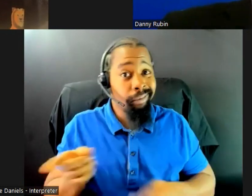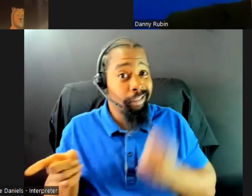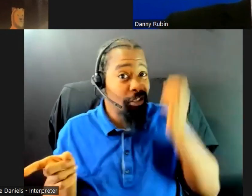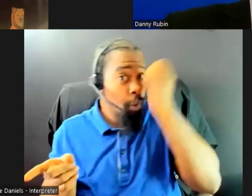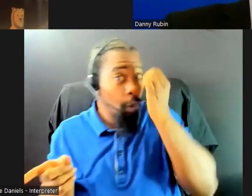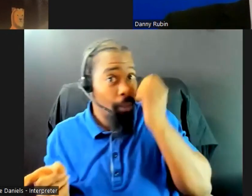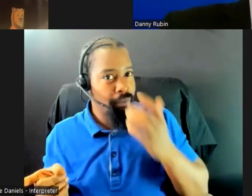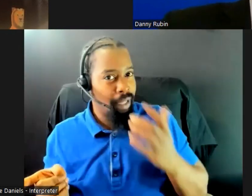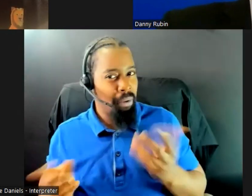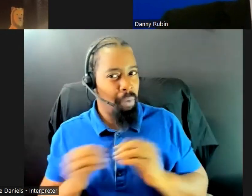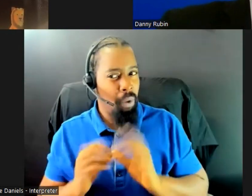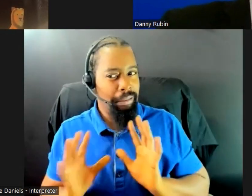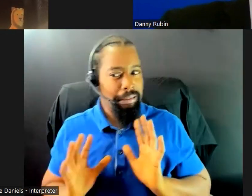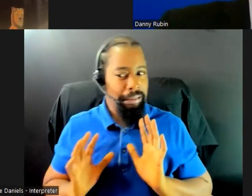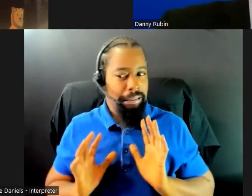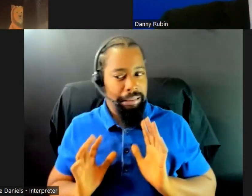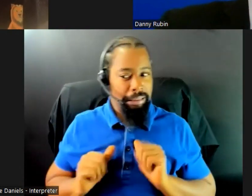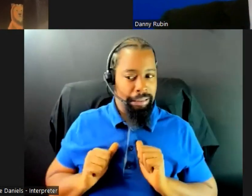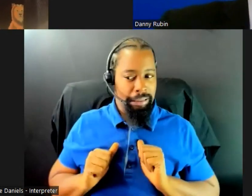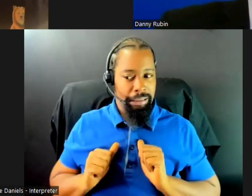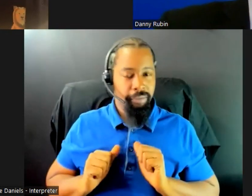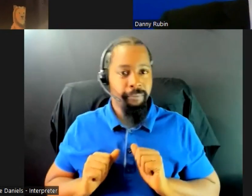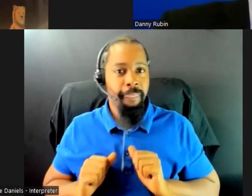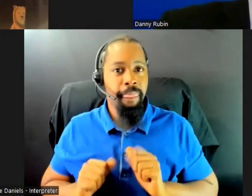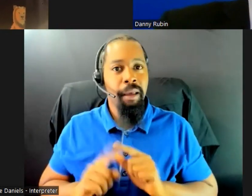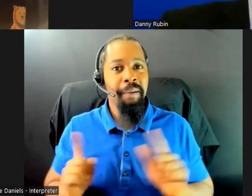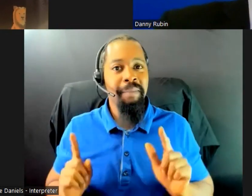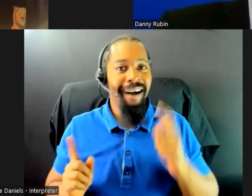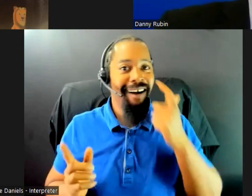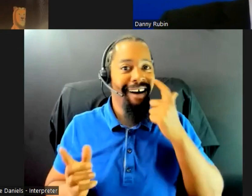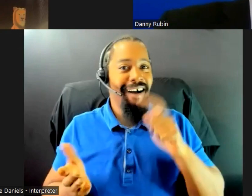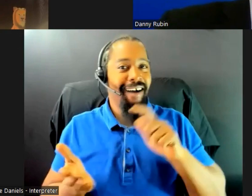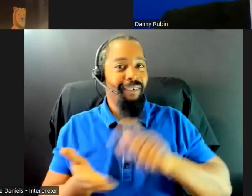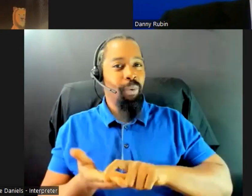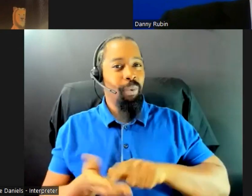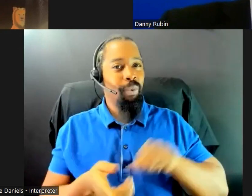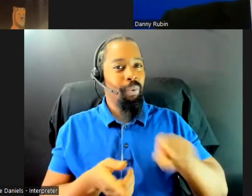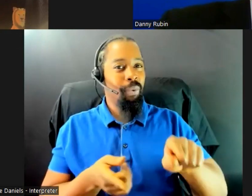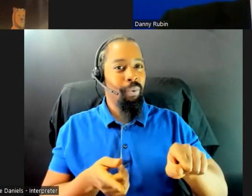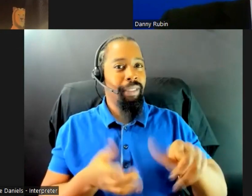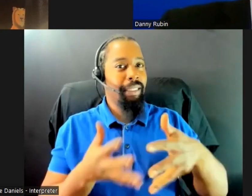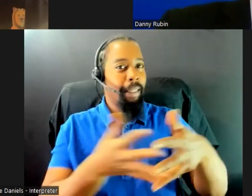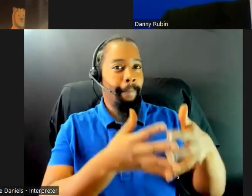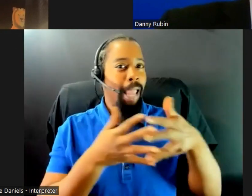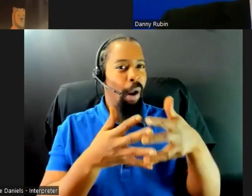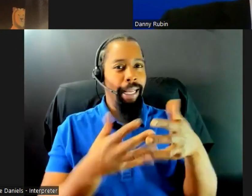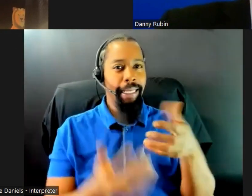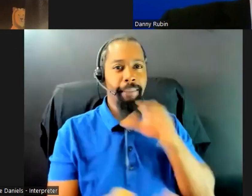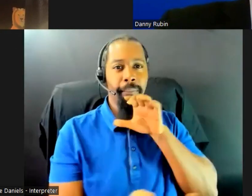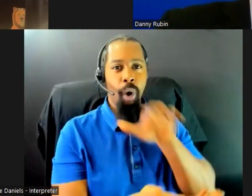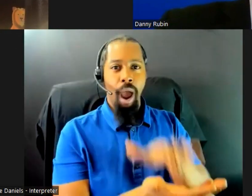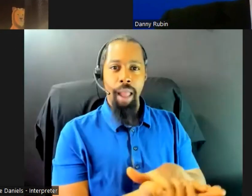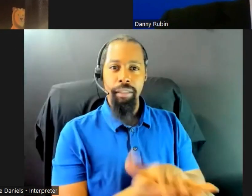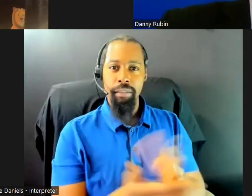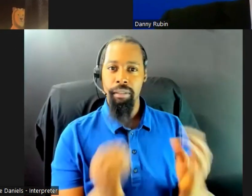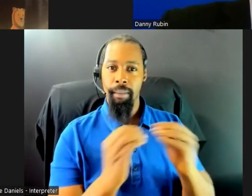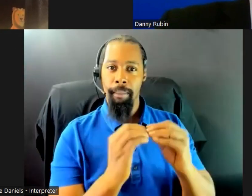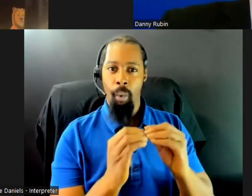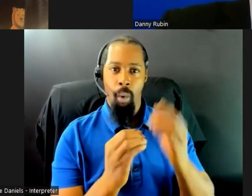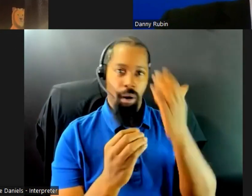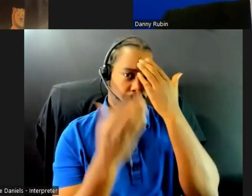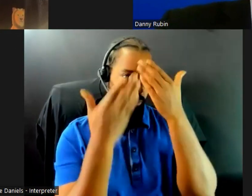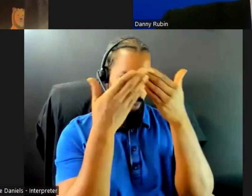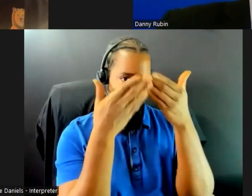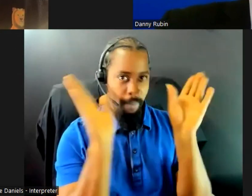but I found that the American brides were very open-minded, and it hit off after